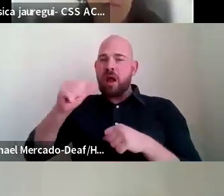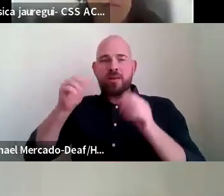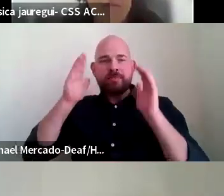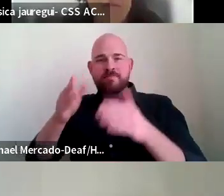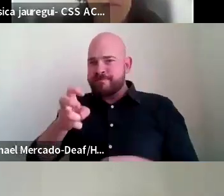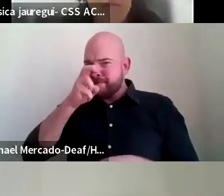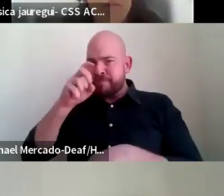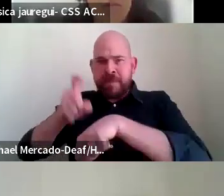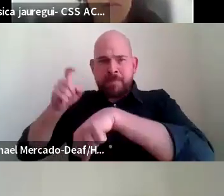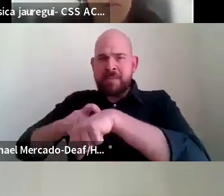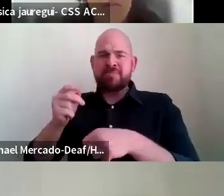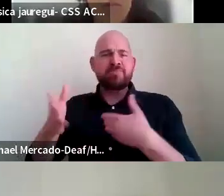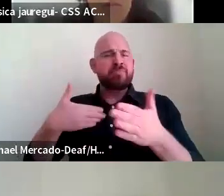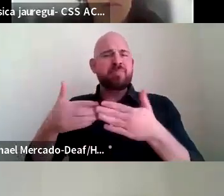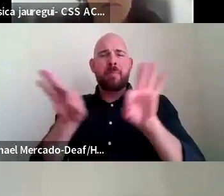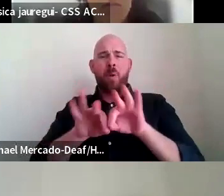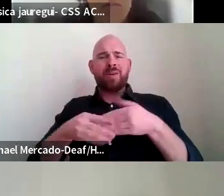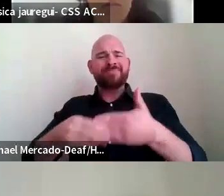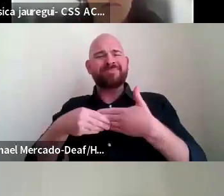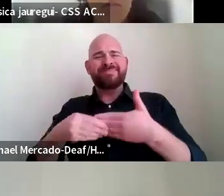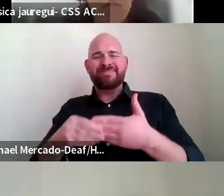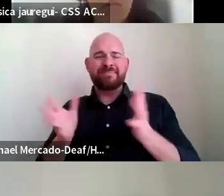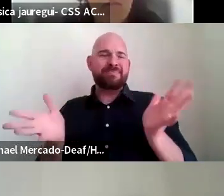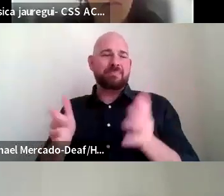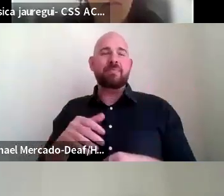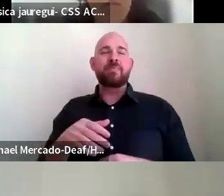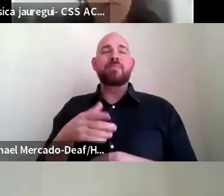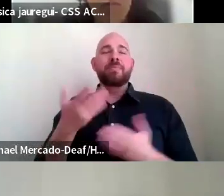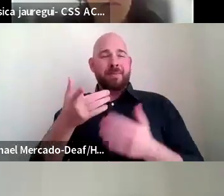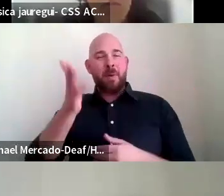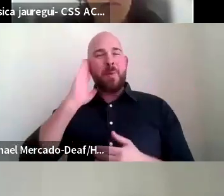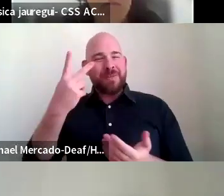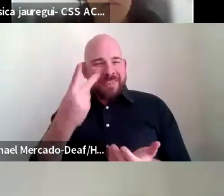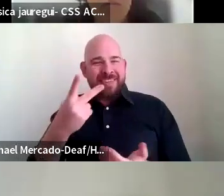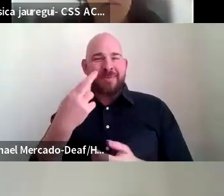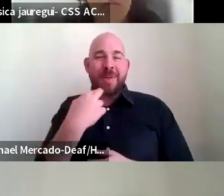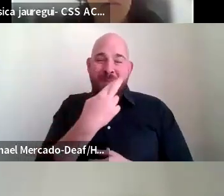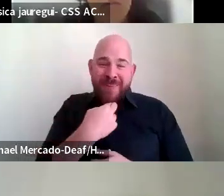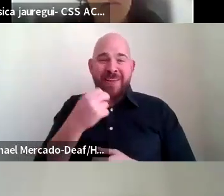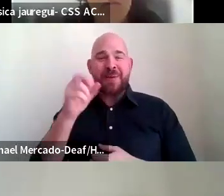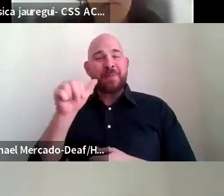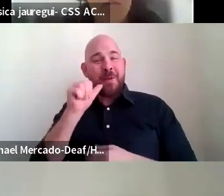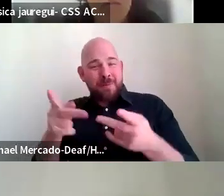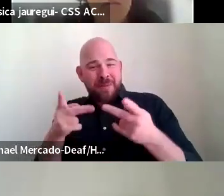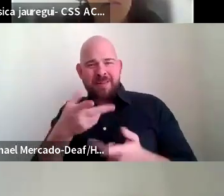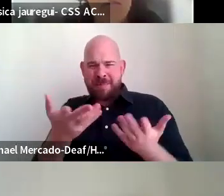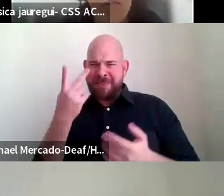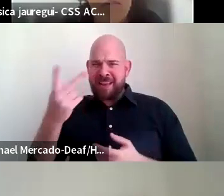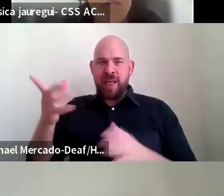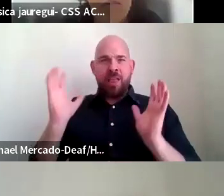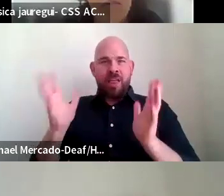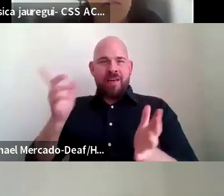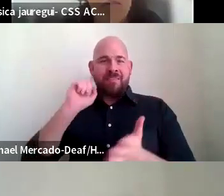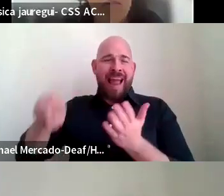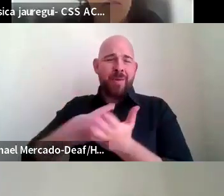we are influenced by that and what we do. We're not focusing on having to be on time constantly. That's just not a cultural